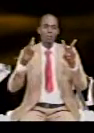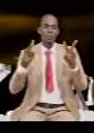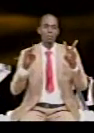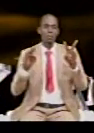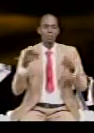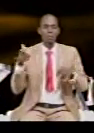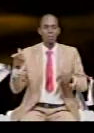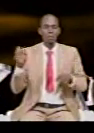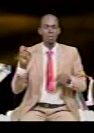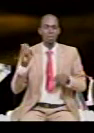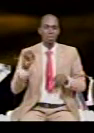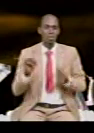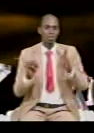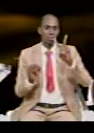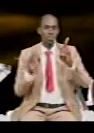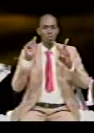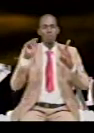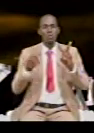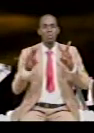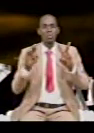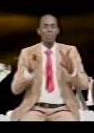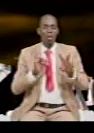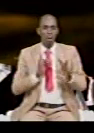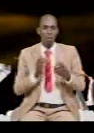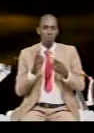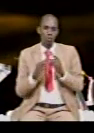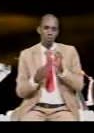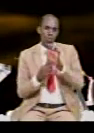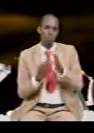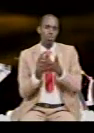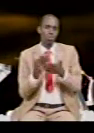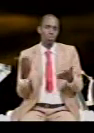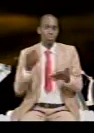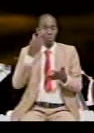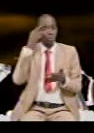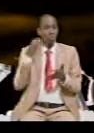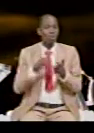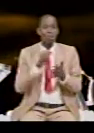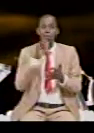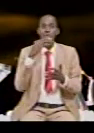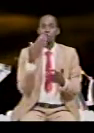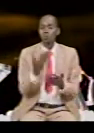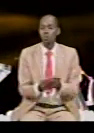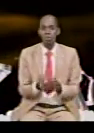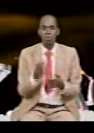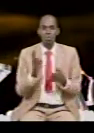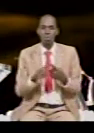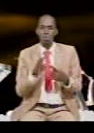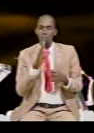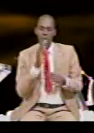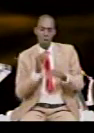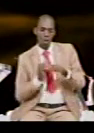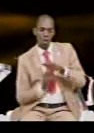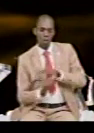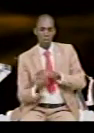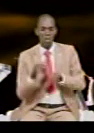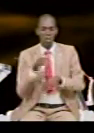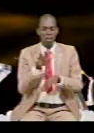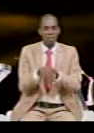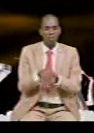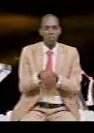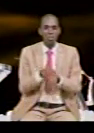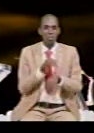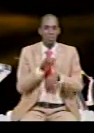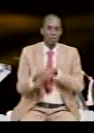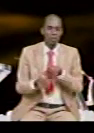I want to point out something there, because it's not good to be under deception. It's not good to be deceived at all.